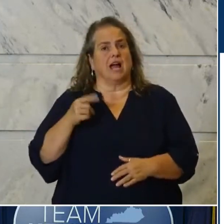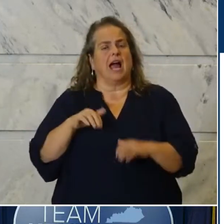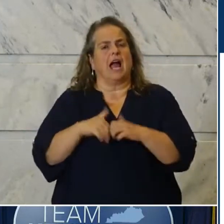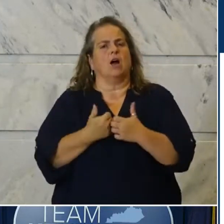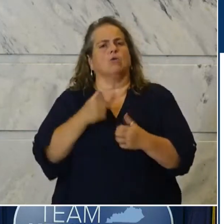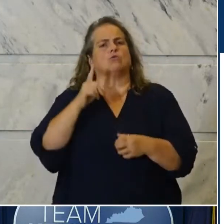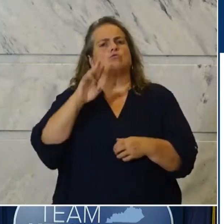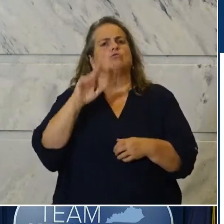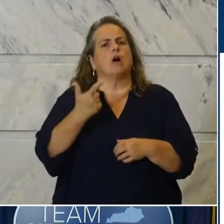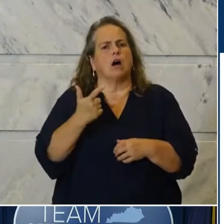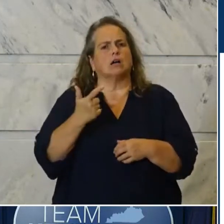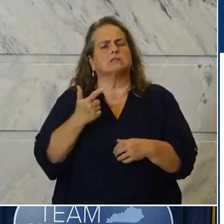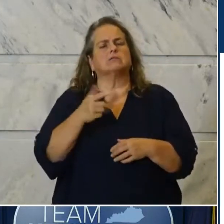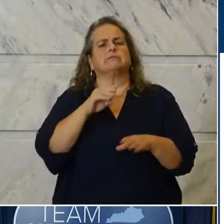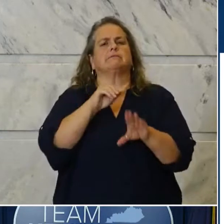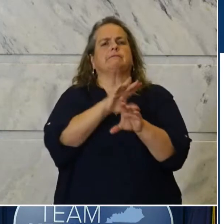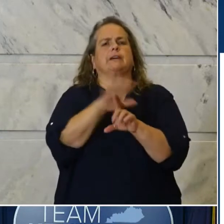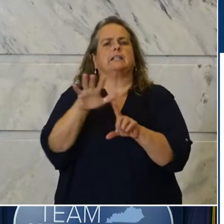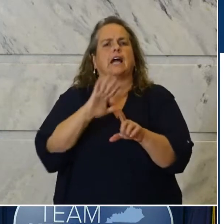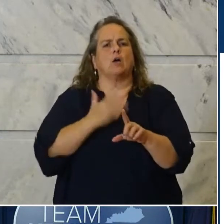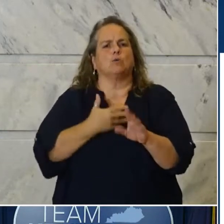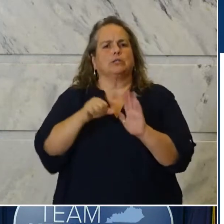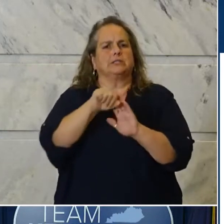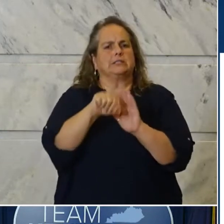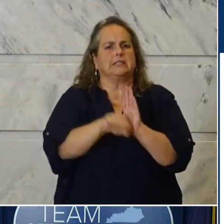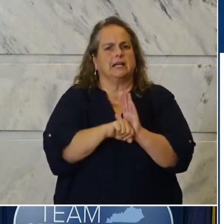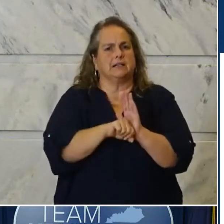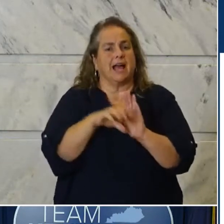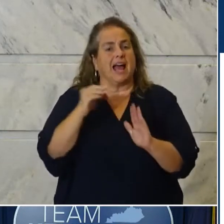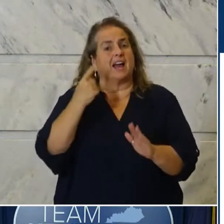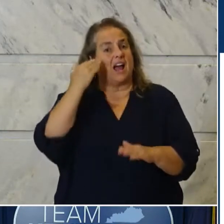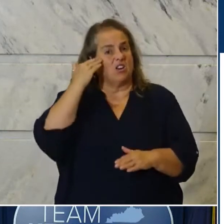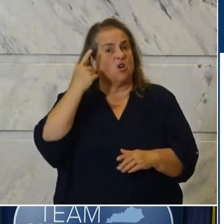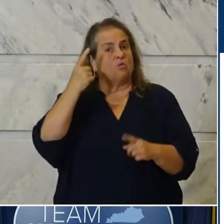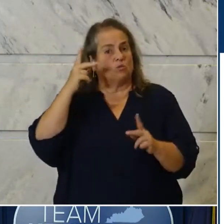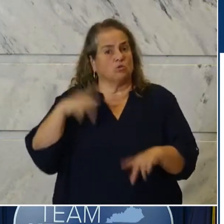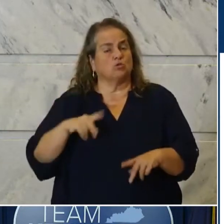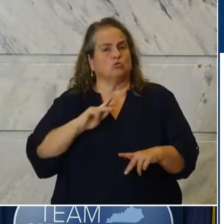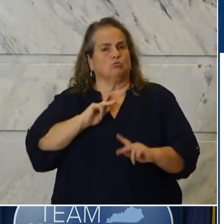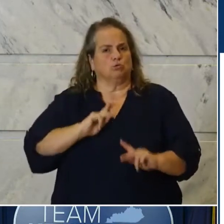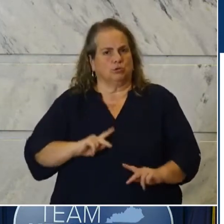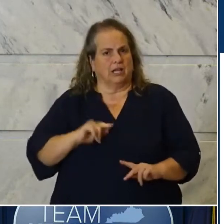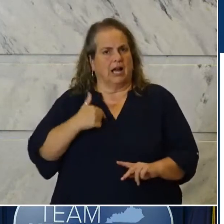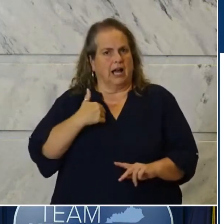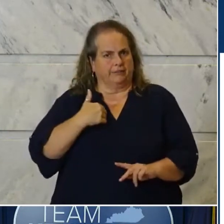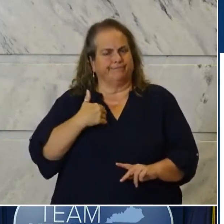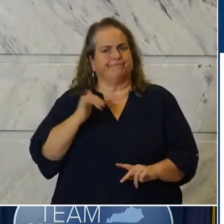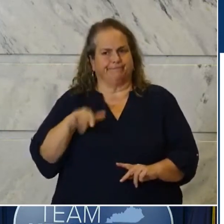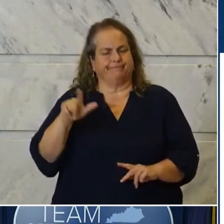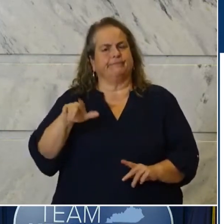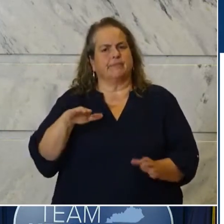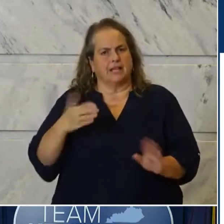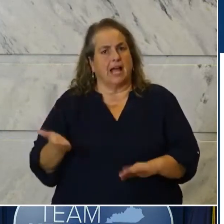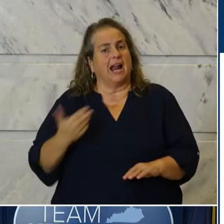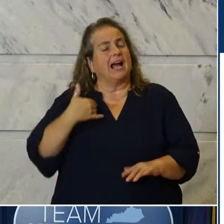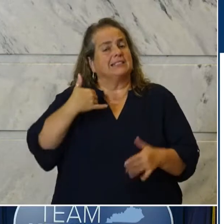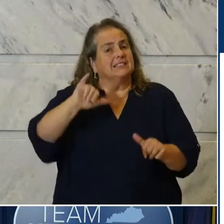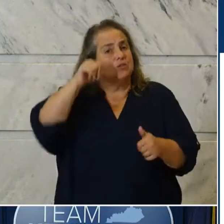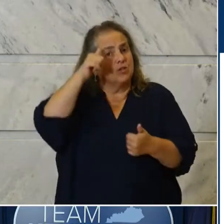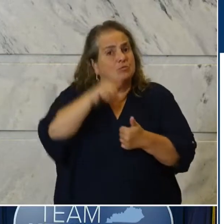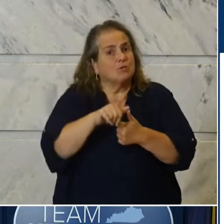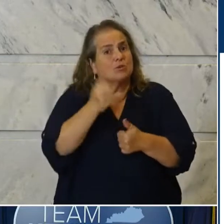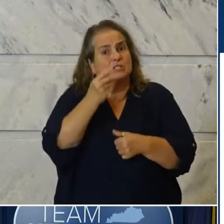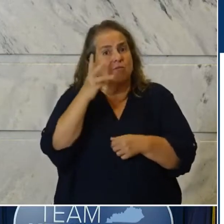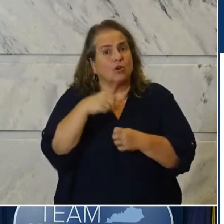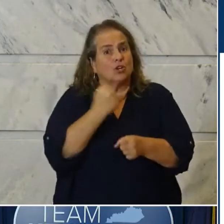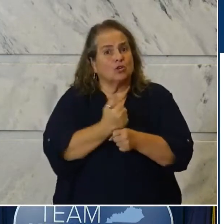well as people I know personally that I've lost. I still remember several years ago being